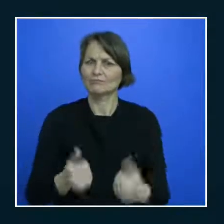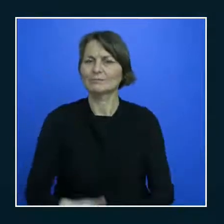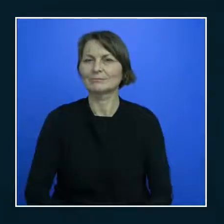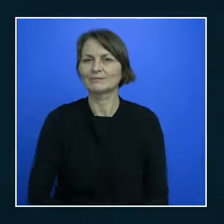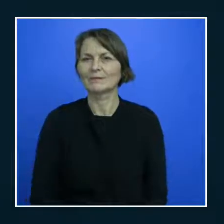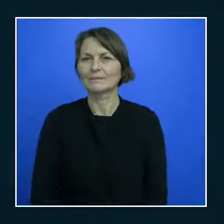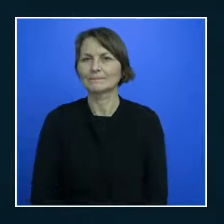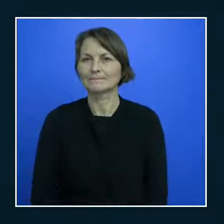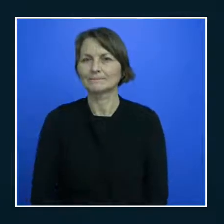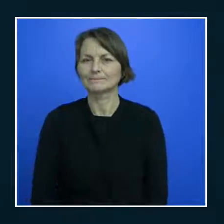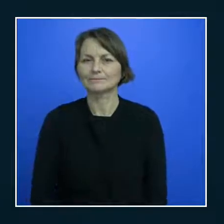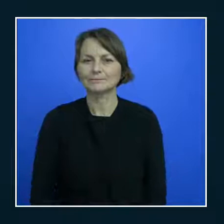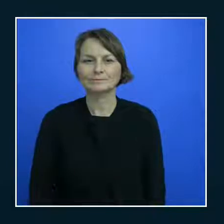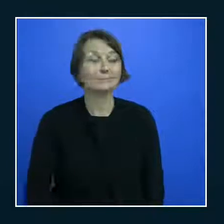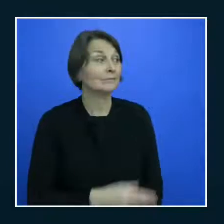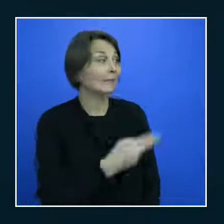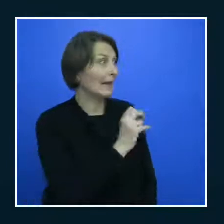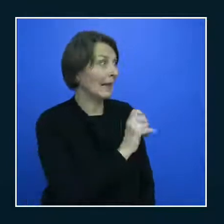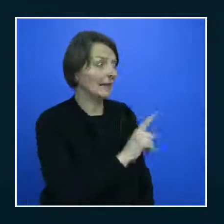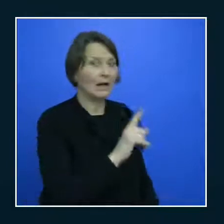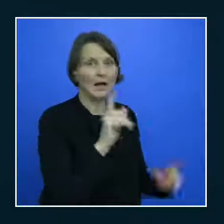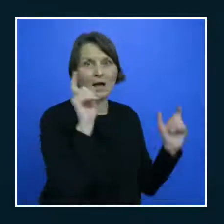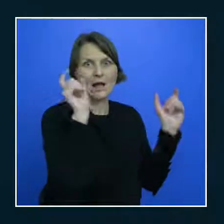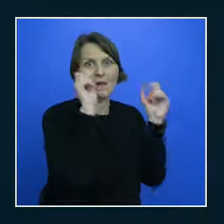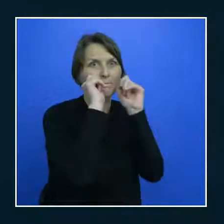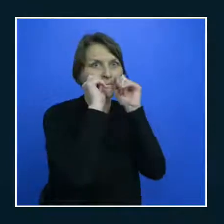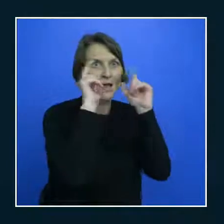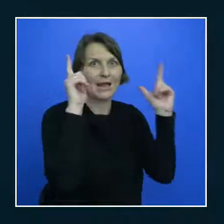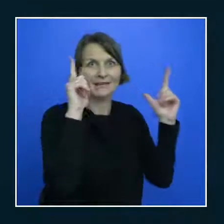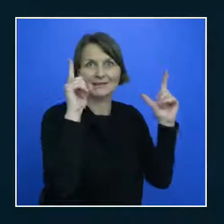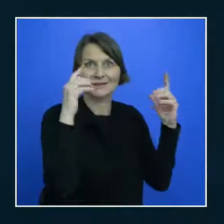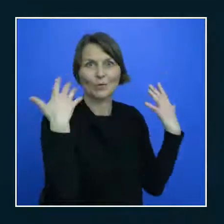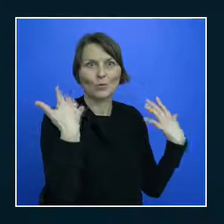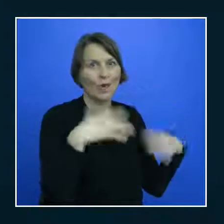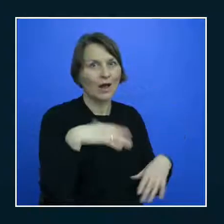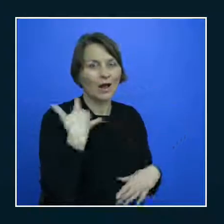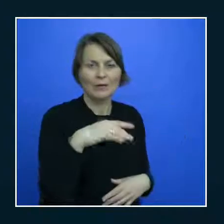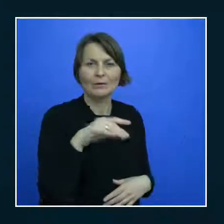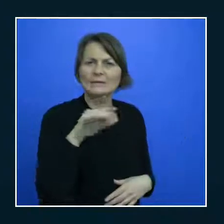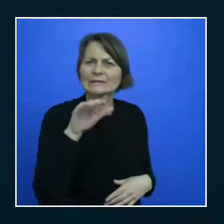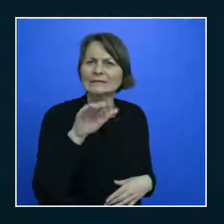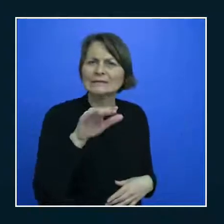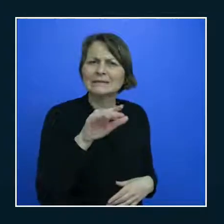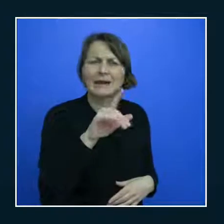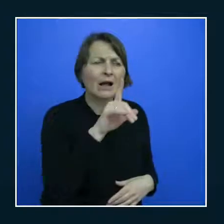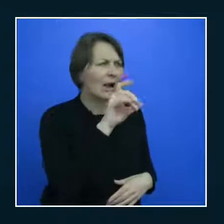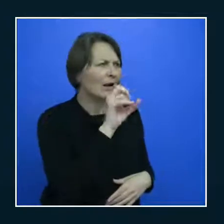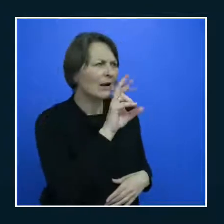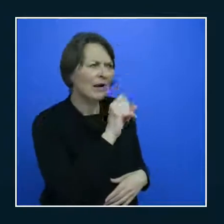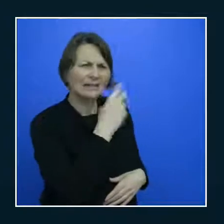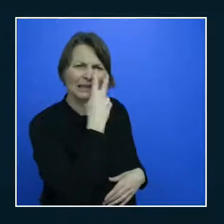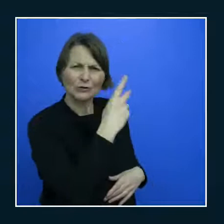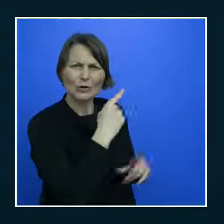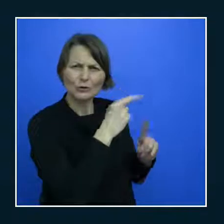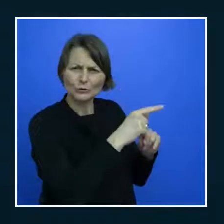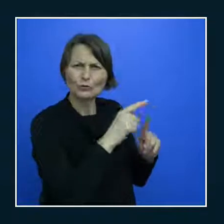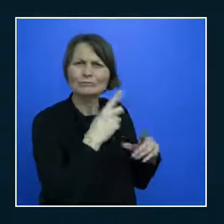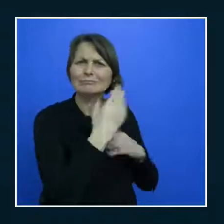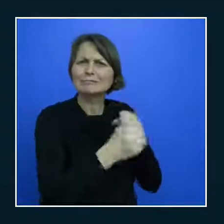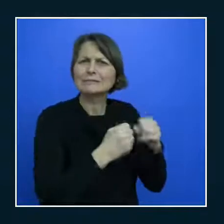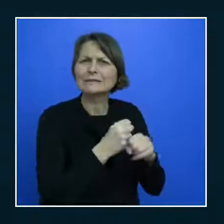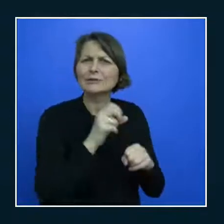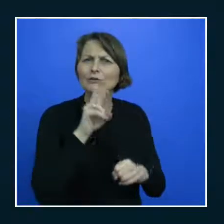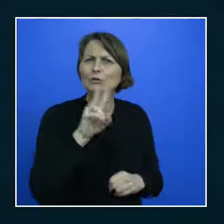Yeah, it is really amazing. It was. I saw you, Lars, I think, in 2017 on